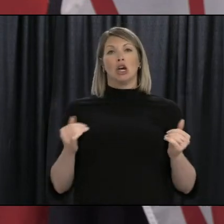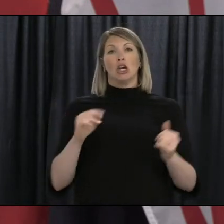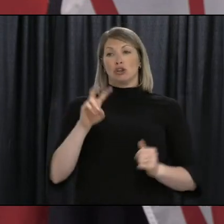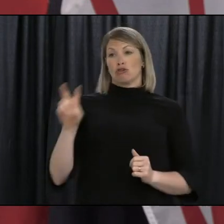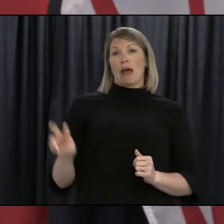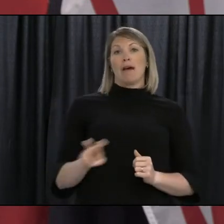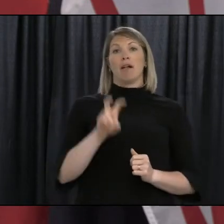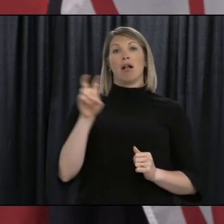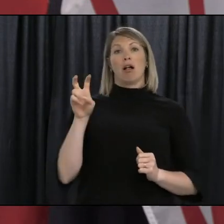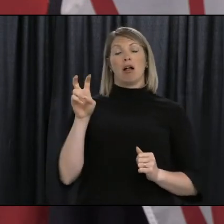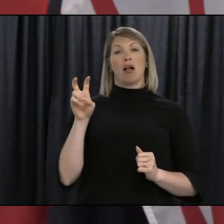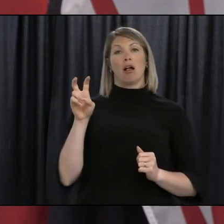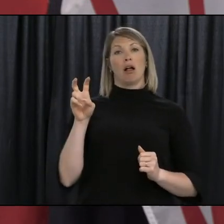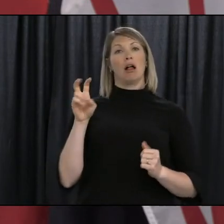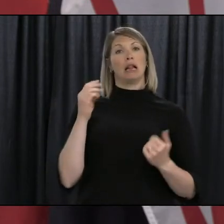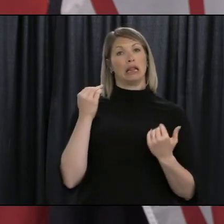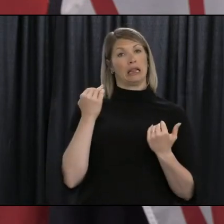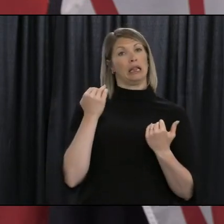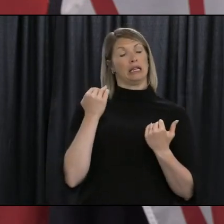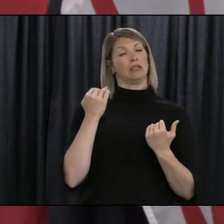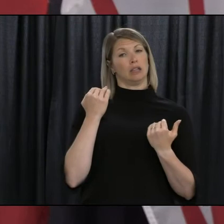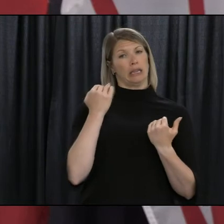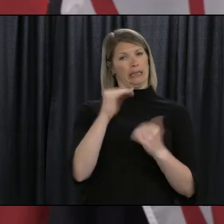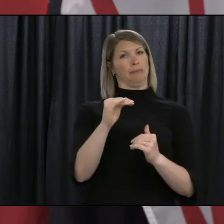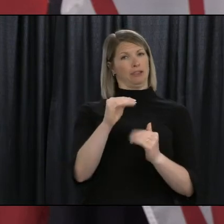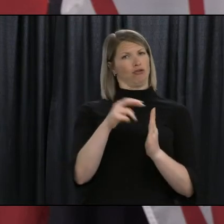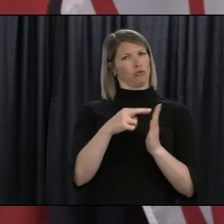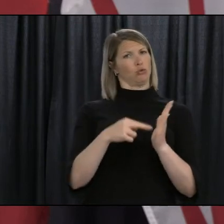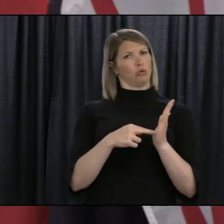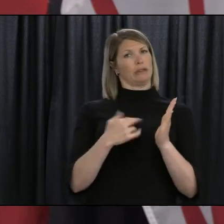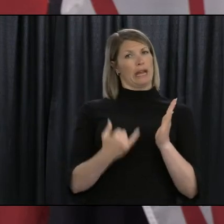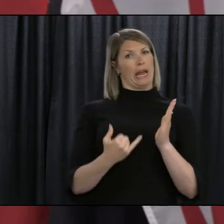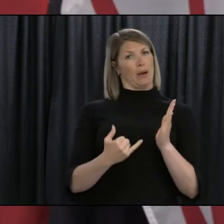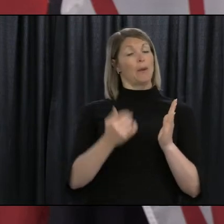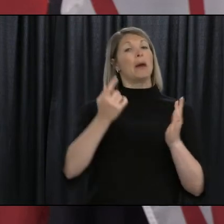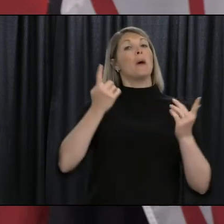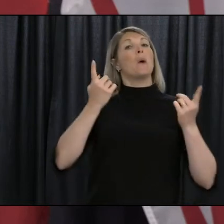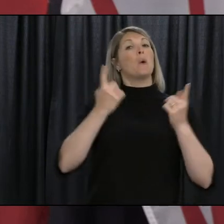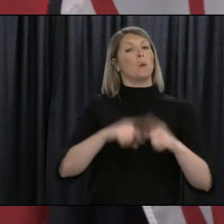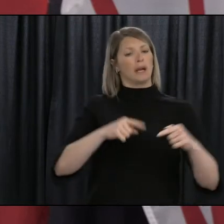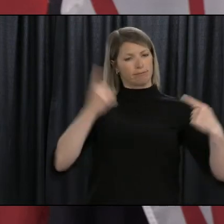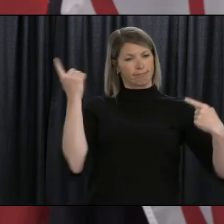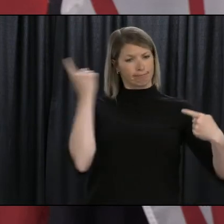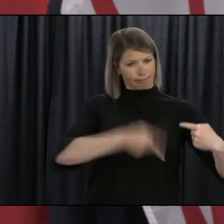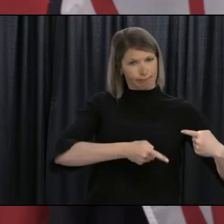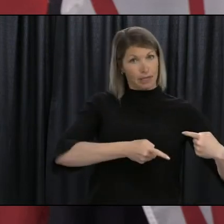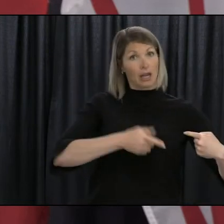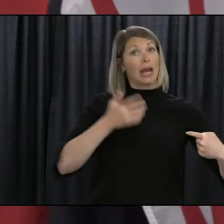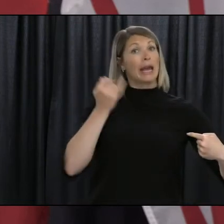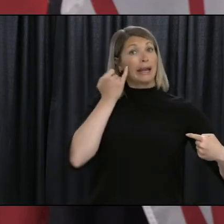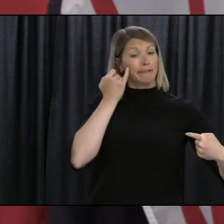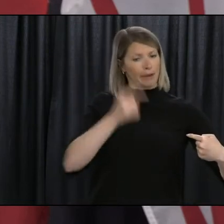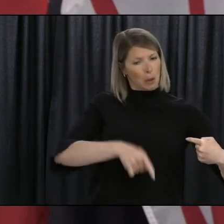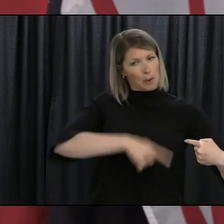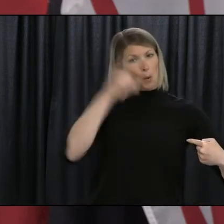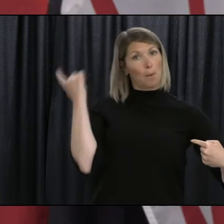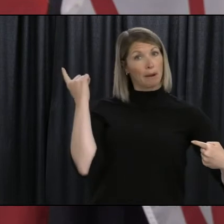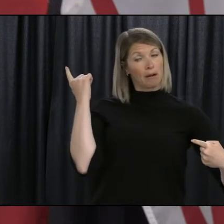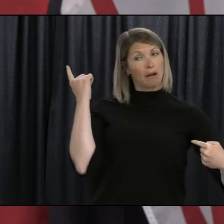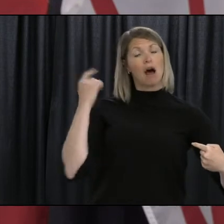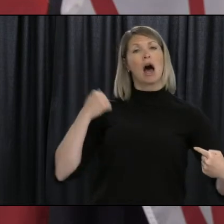I am inviting my opposition critics in the PC Party and the NDP to join me as part of a